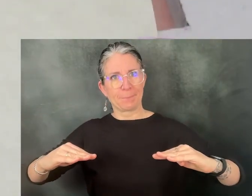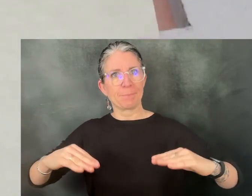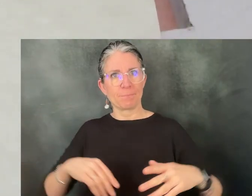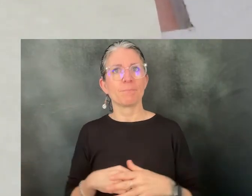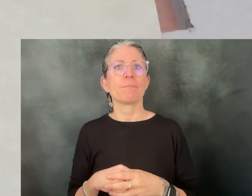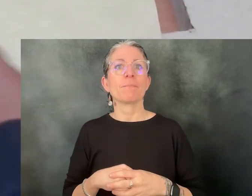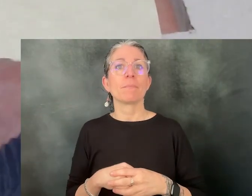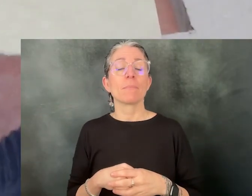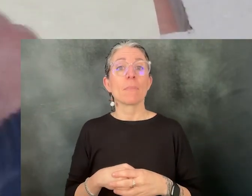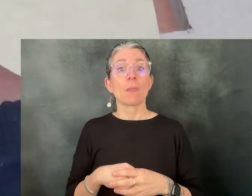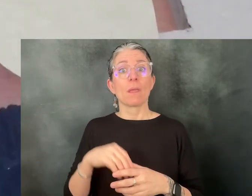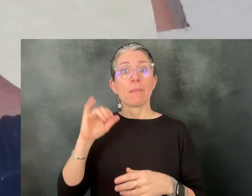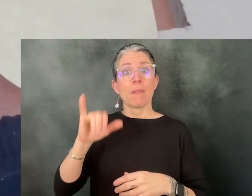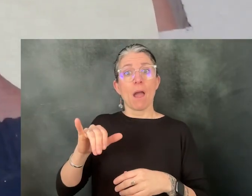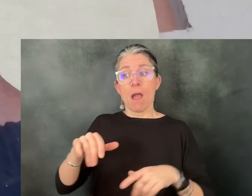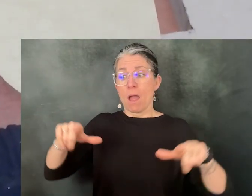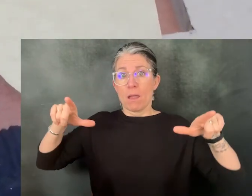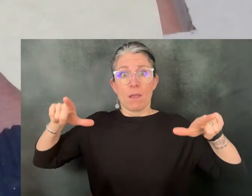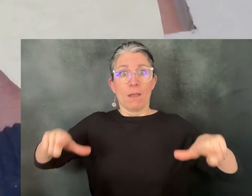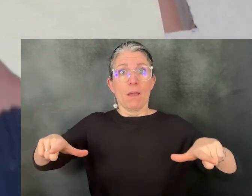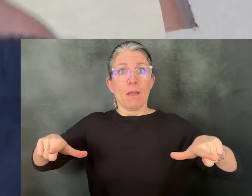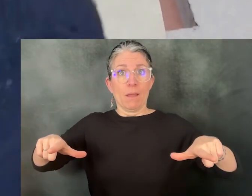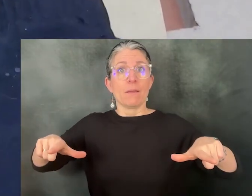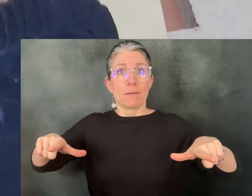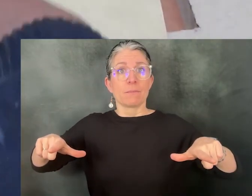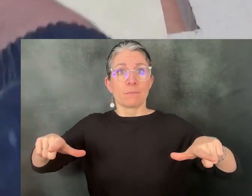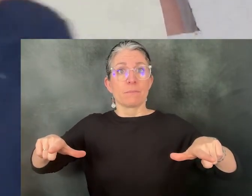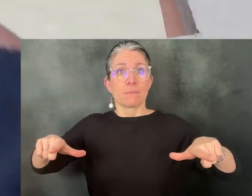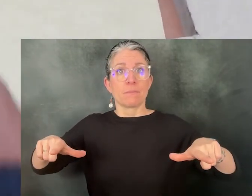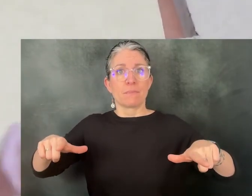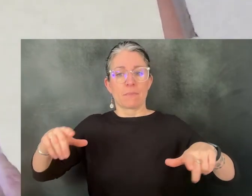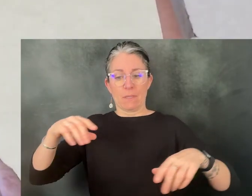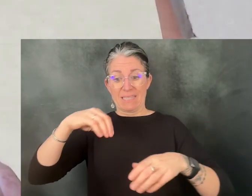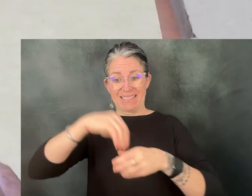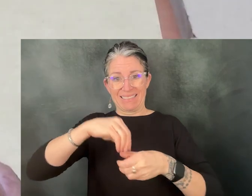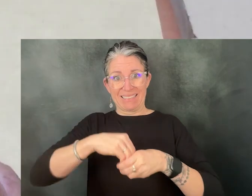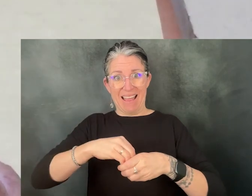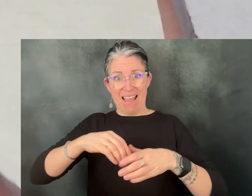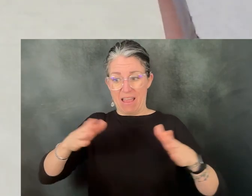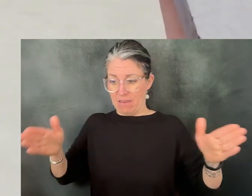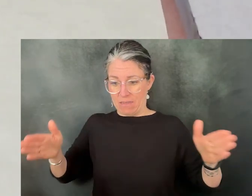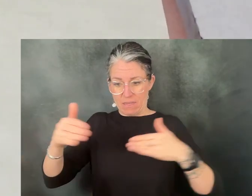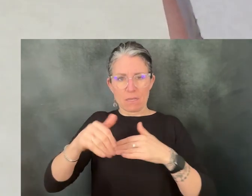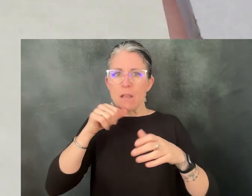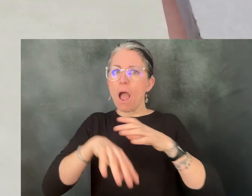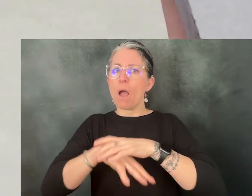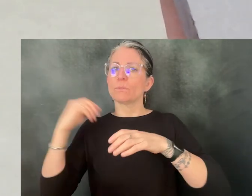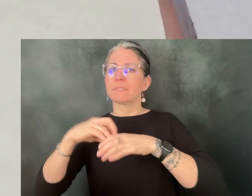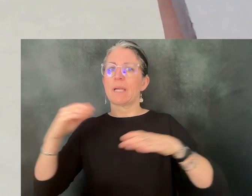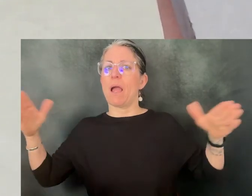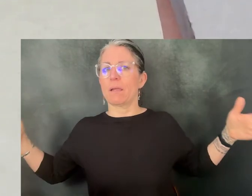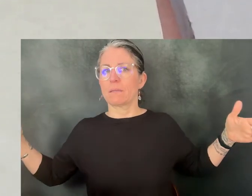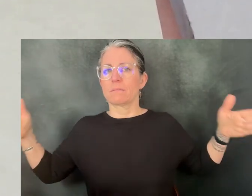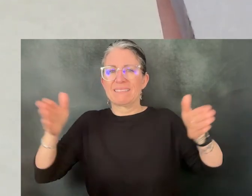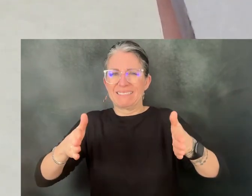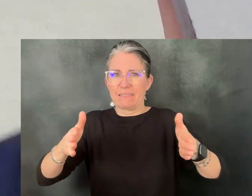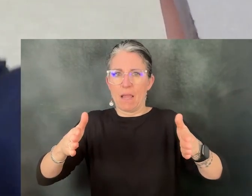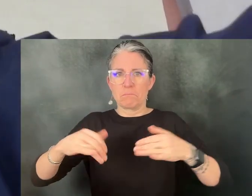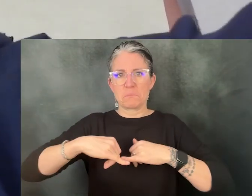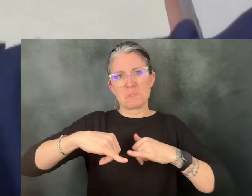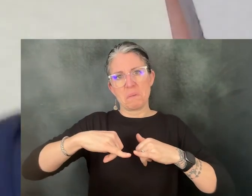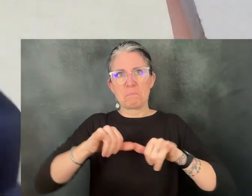is that the cardboard or tag board that you use, it fits inside the shape and it doesn't obscure